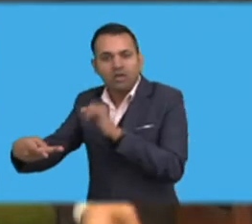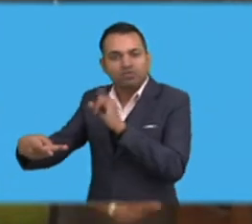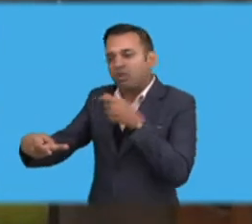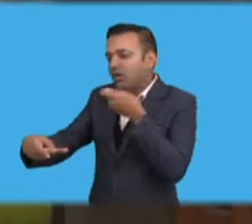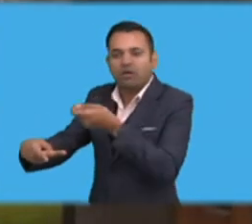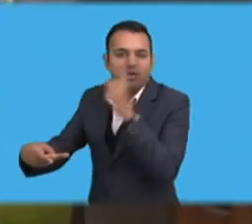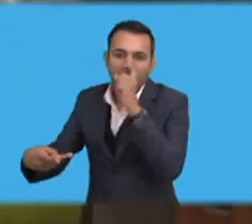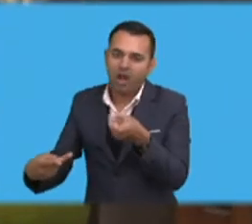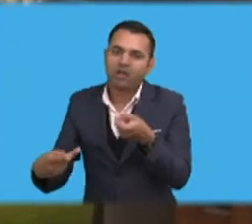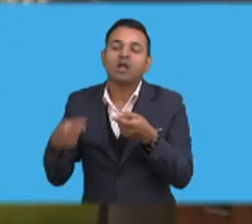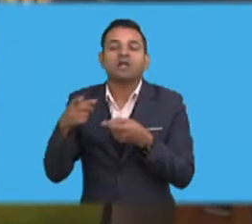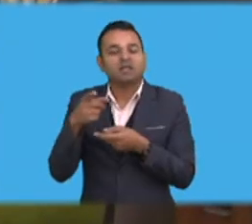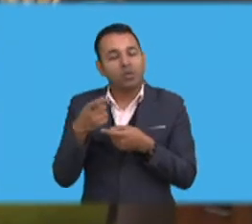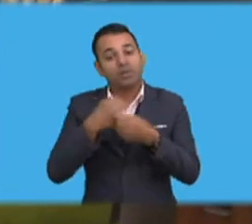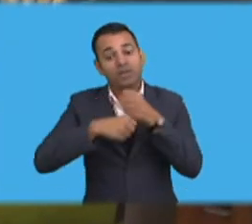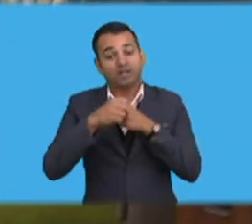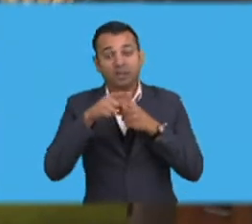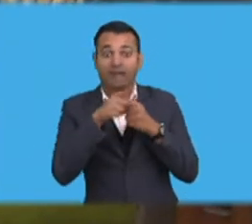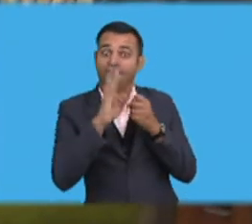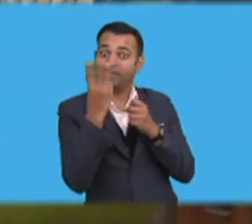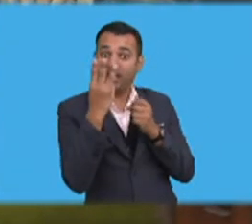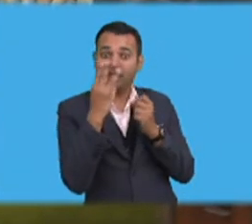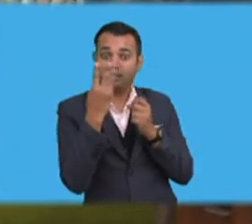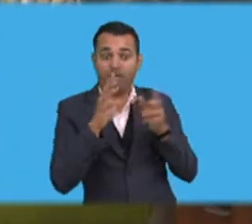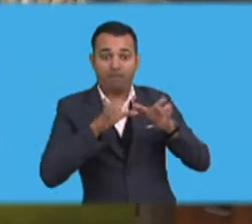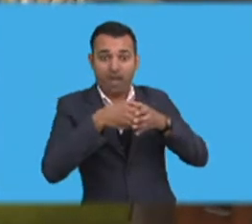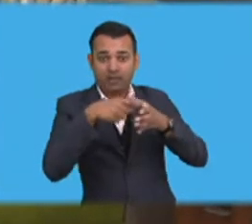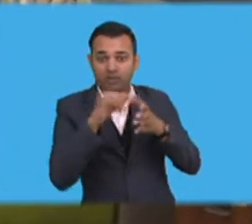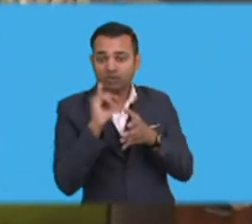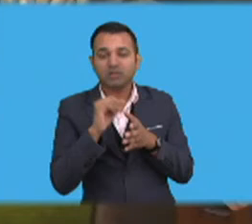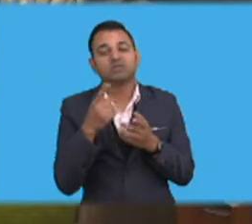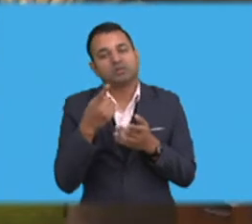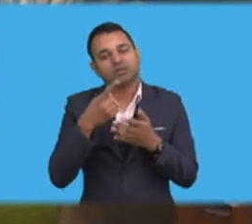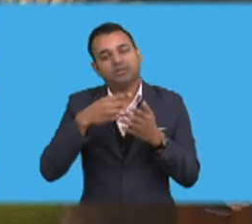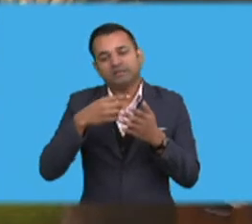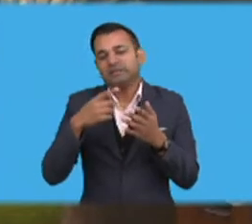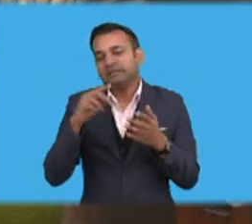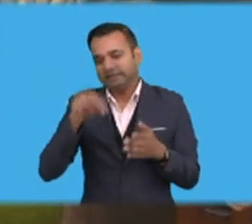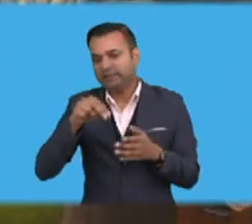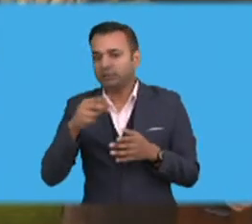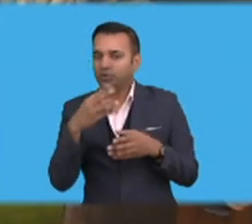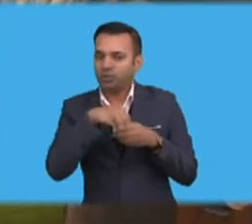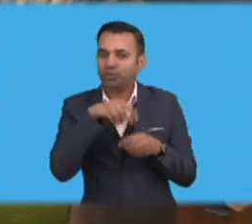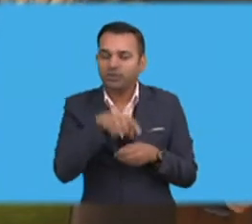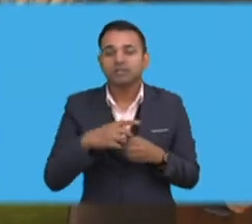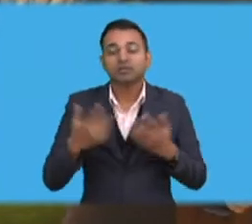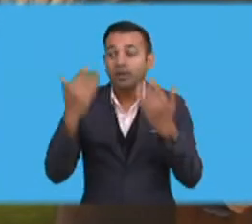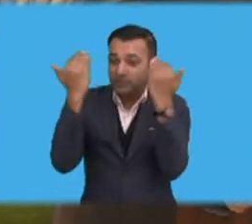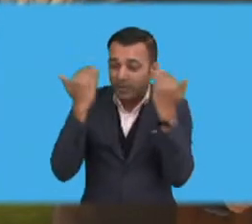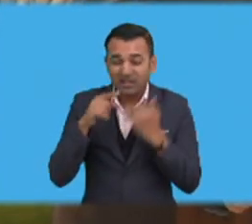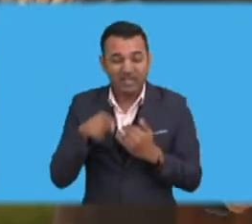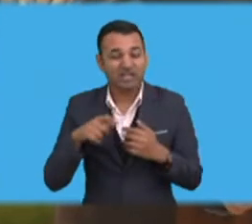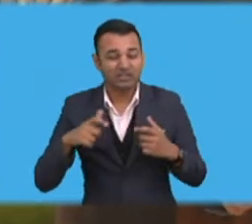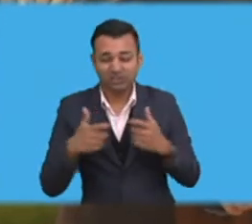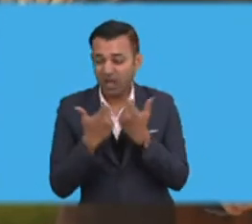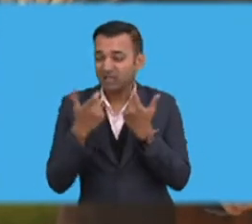insurance experts. Madam Speaker, the Accident Compensation Act